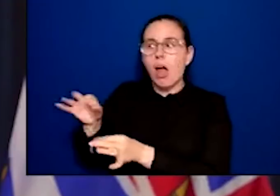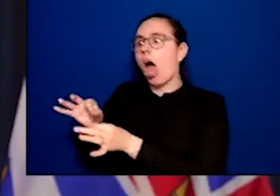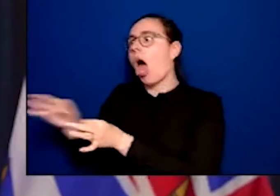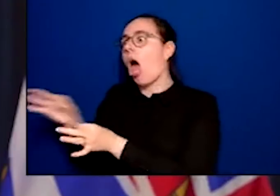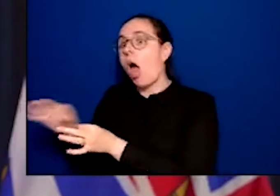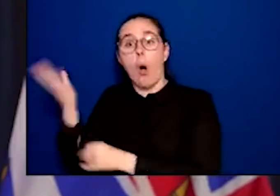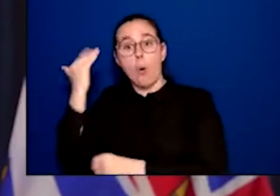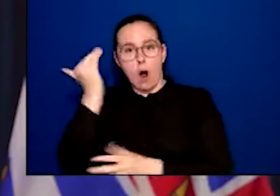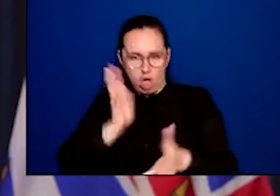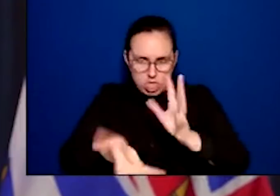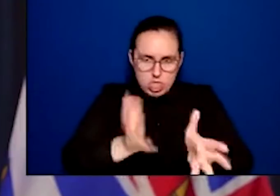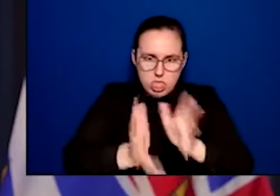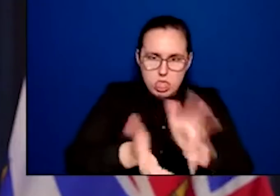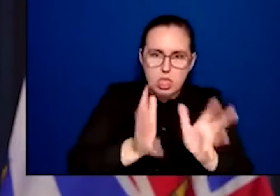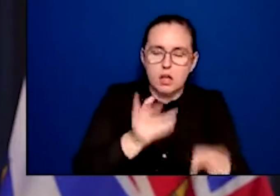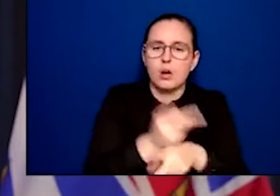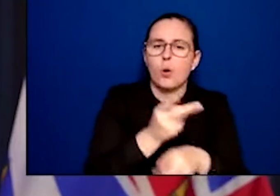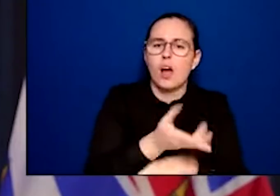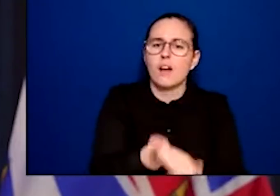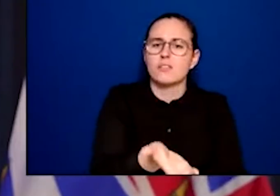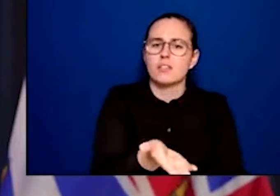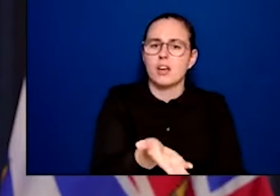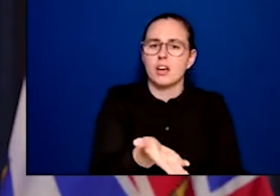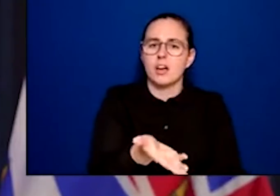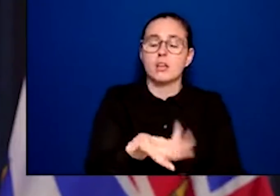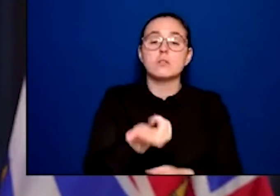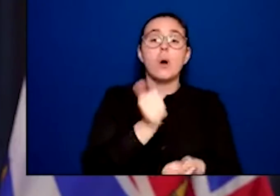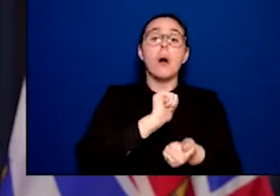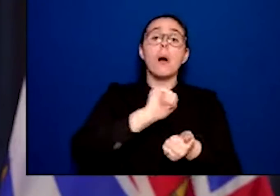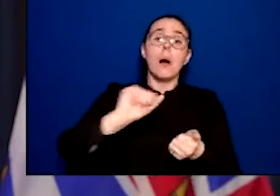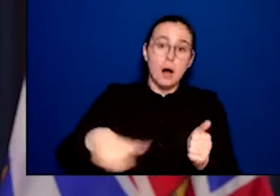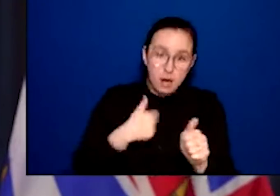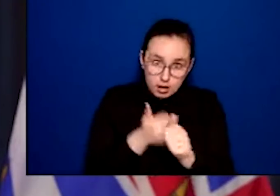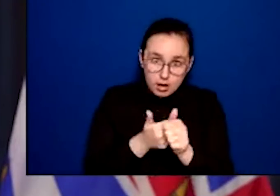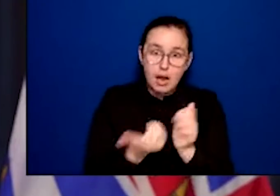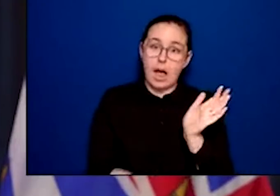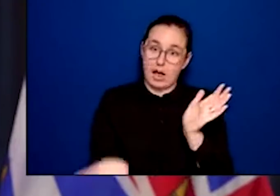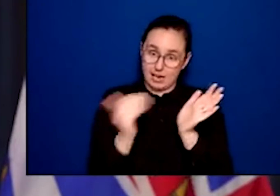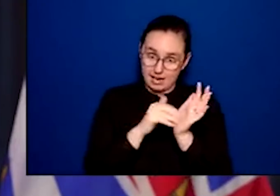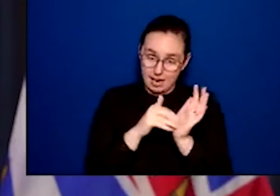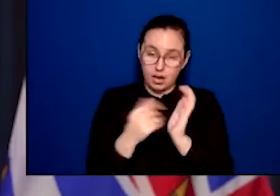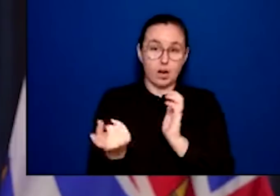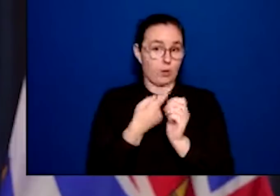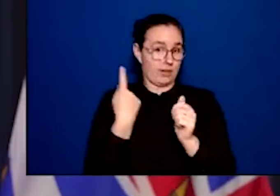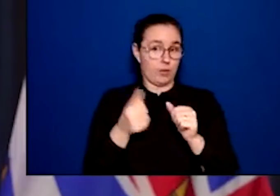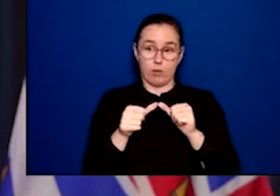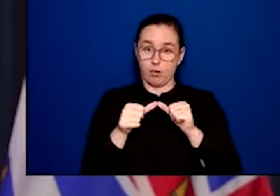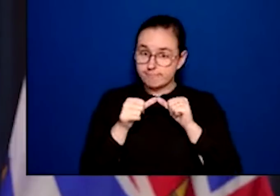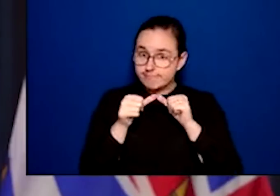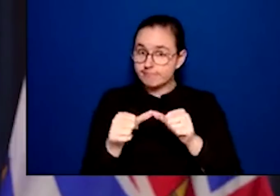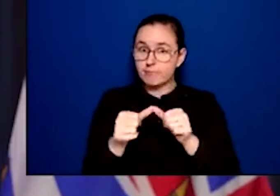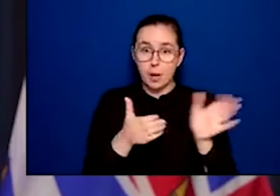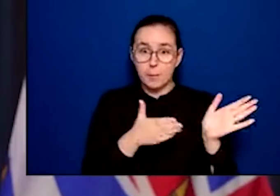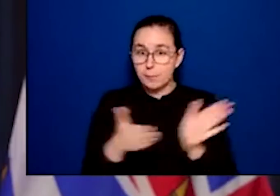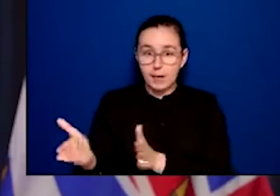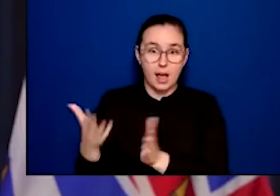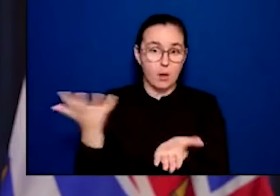numbers, which have been consistent, is that we will continue using the plans that we've made public and in